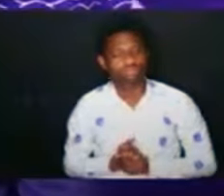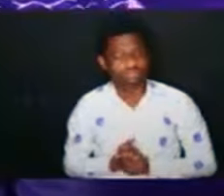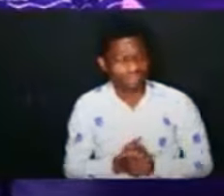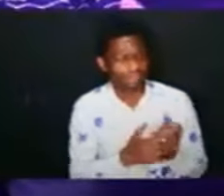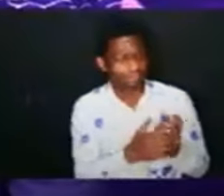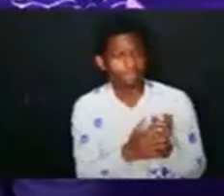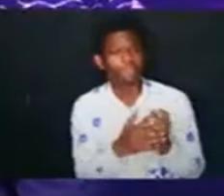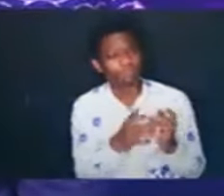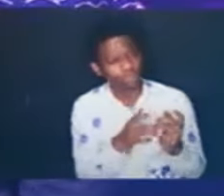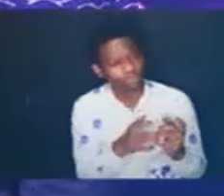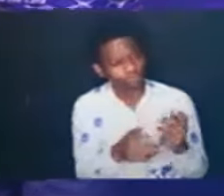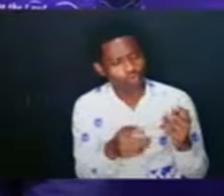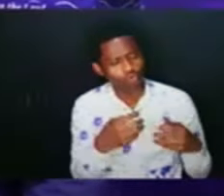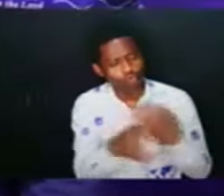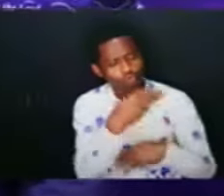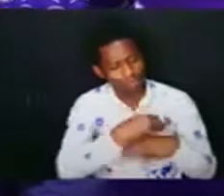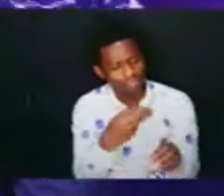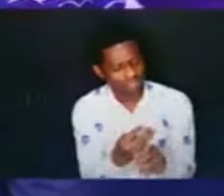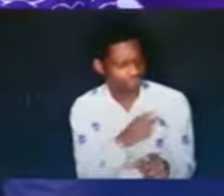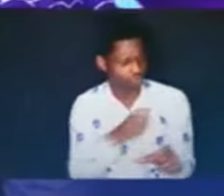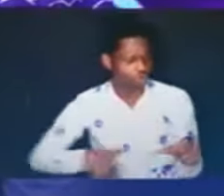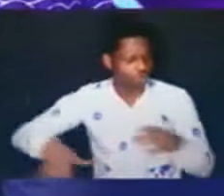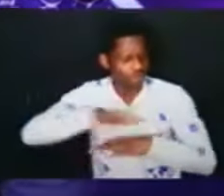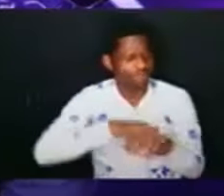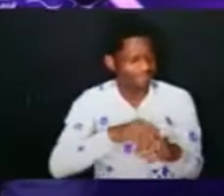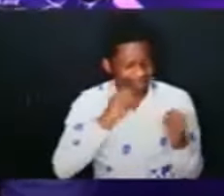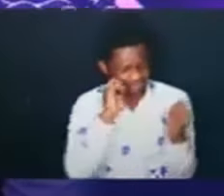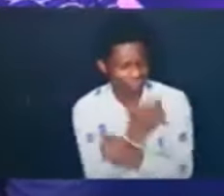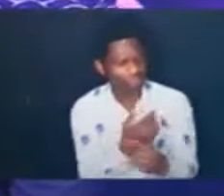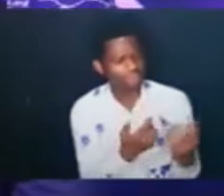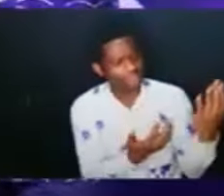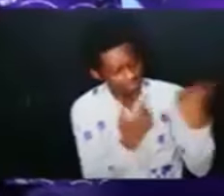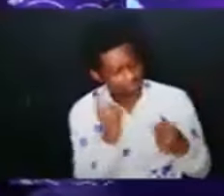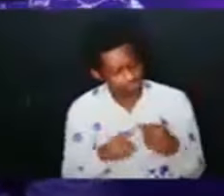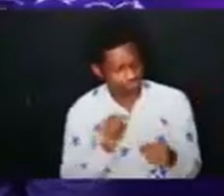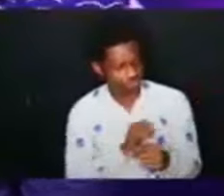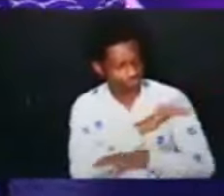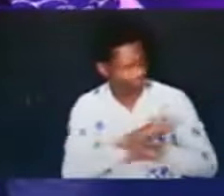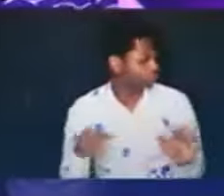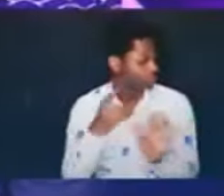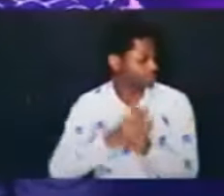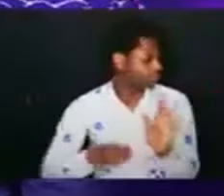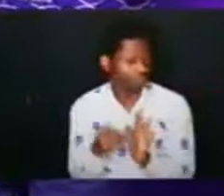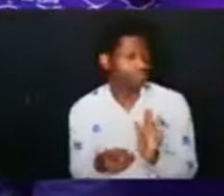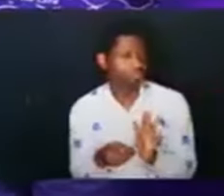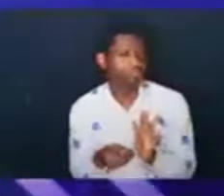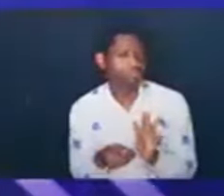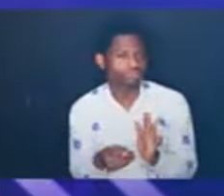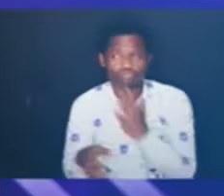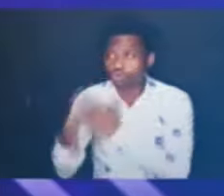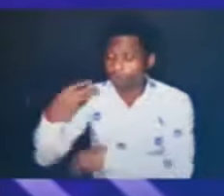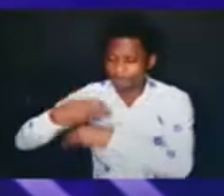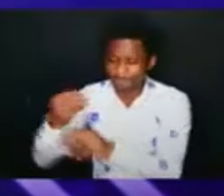nie onyankopon de me ayie mizrim nyina suura sambra me nchen enche. "He has made